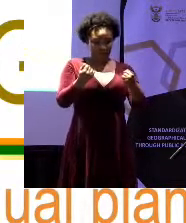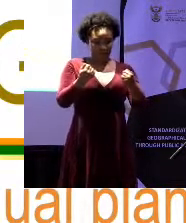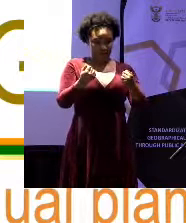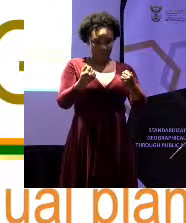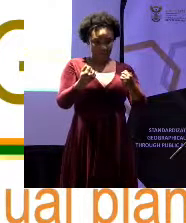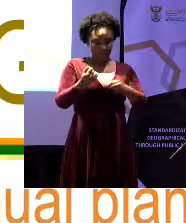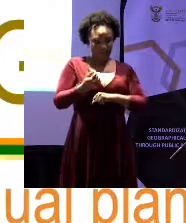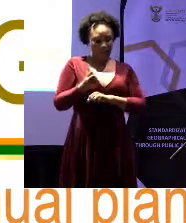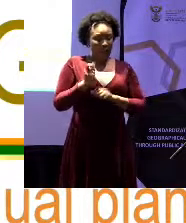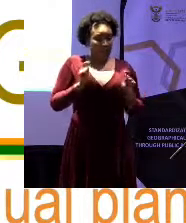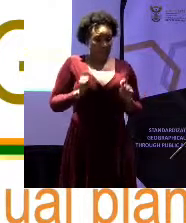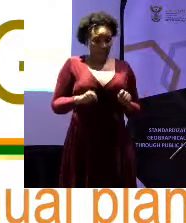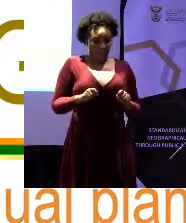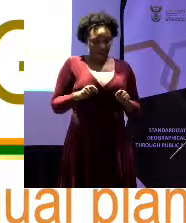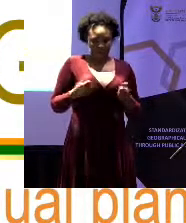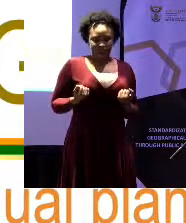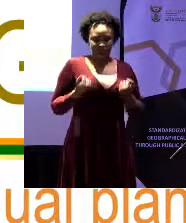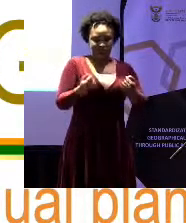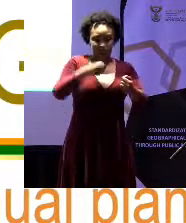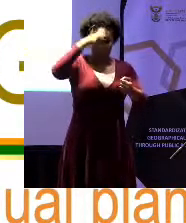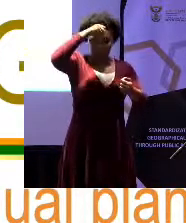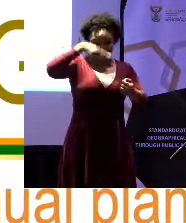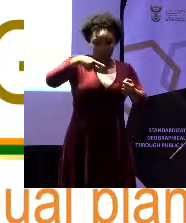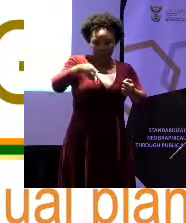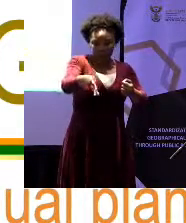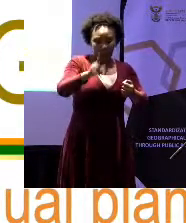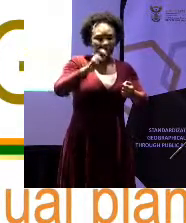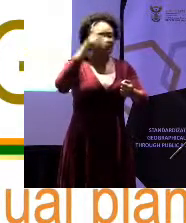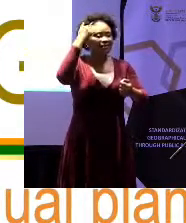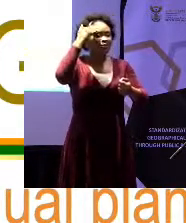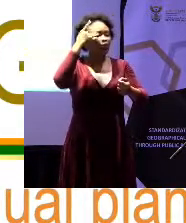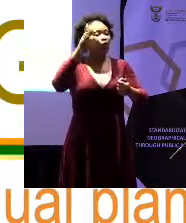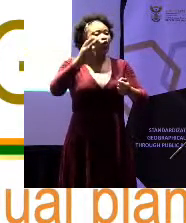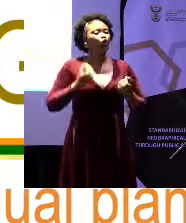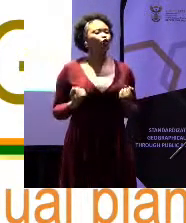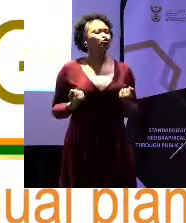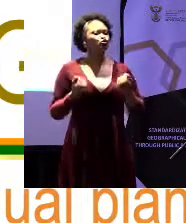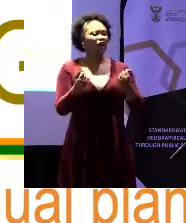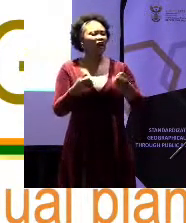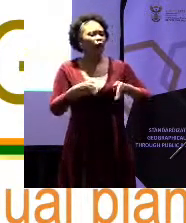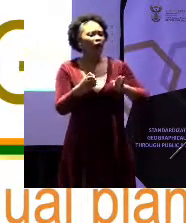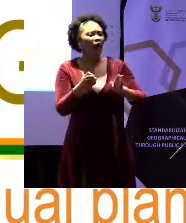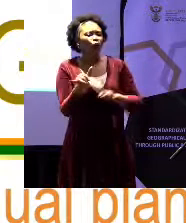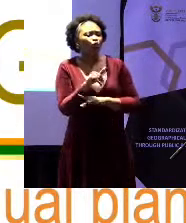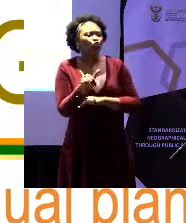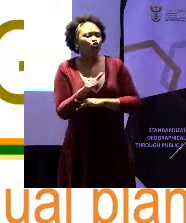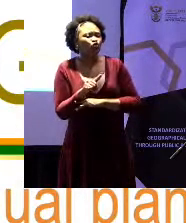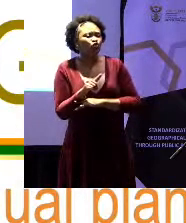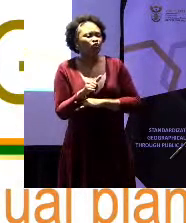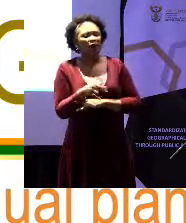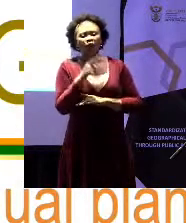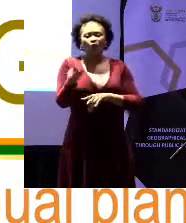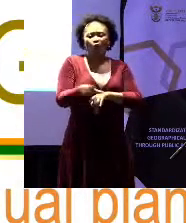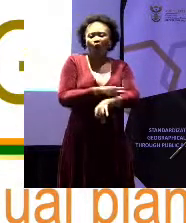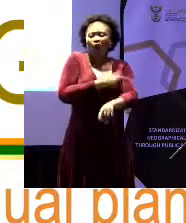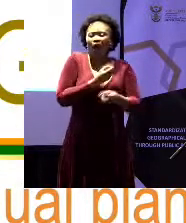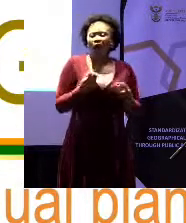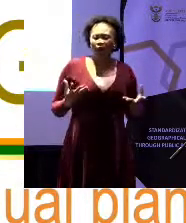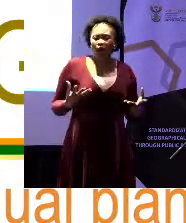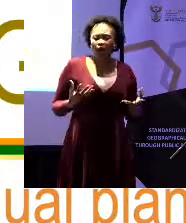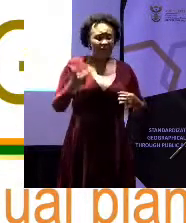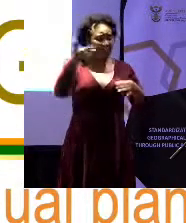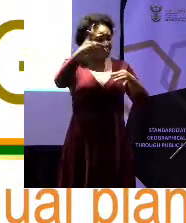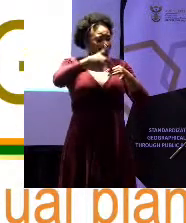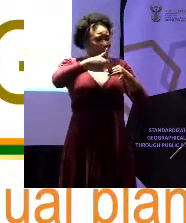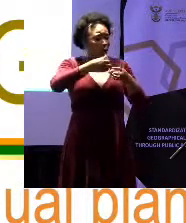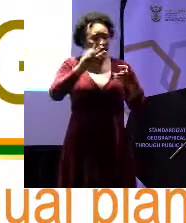Pretoria, you need to know which way you're going to drive, how long you're going to be on the road, how much fuel you're going to need, if you're going to need food on the